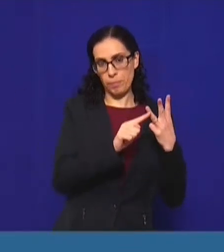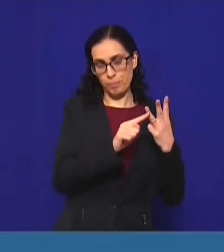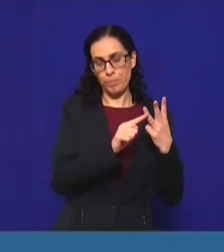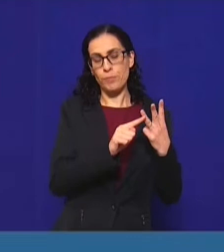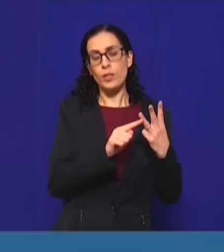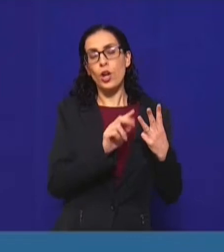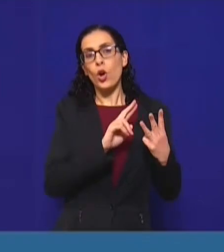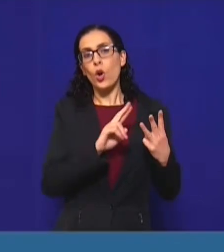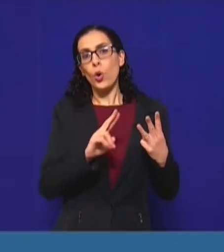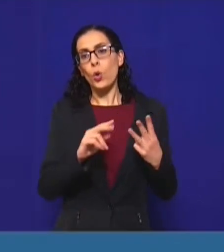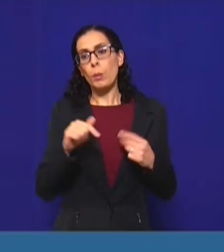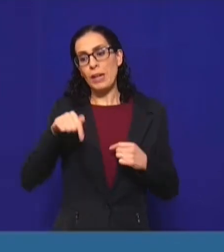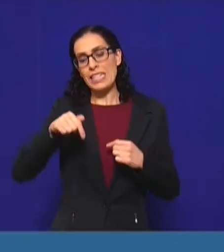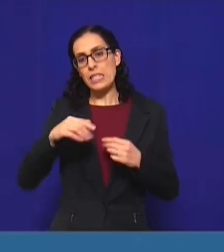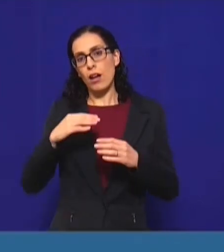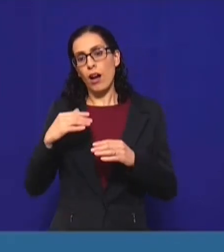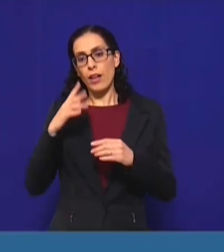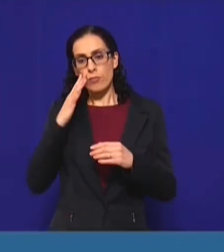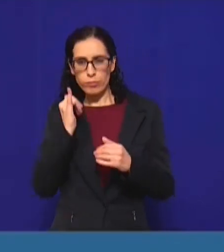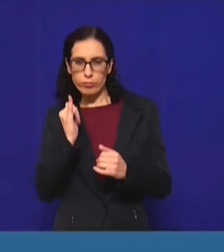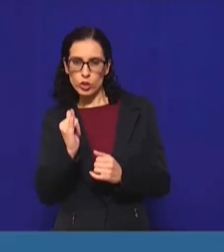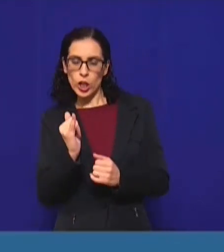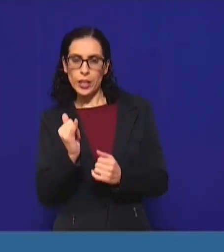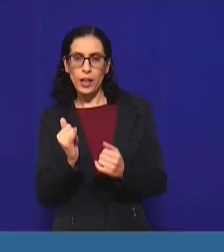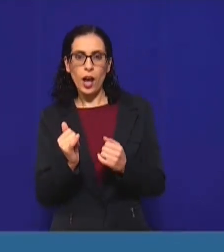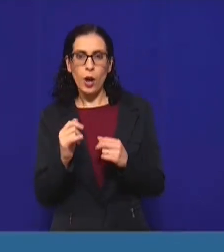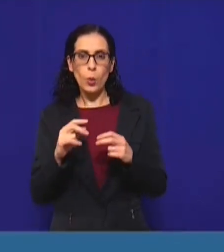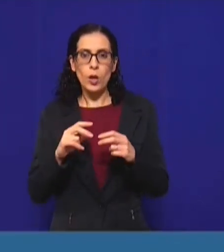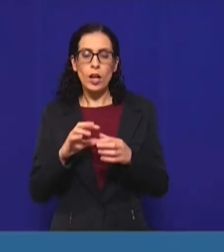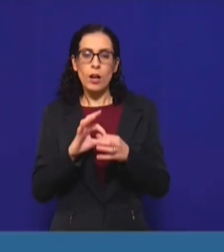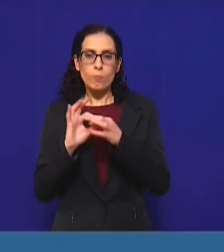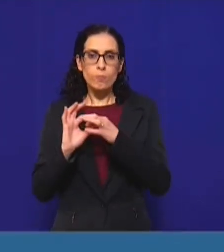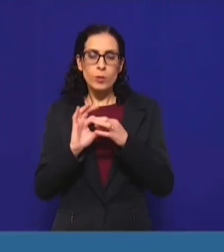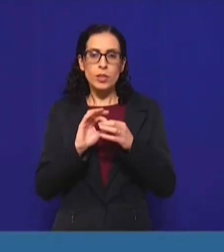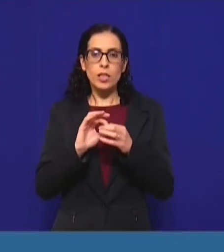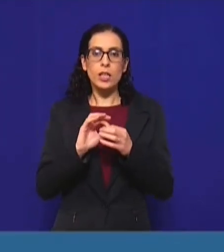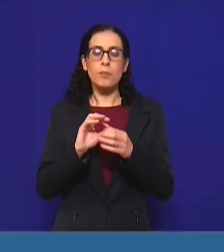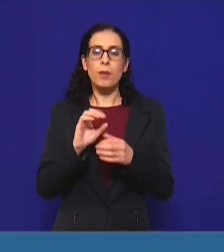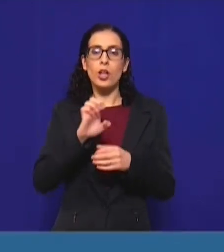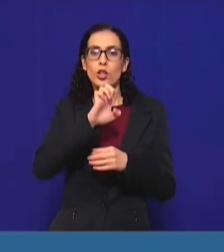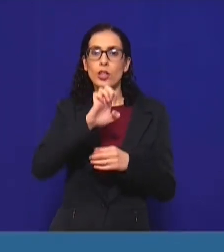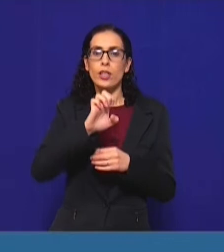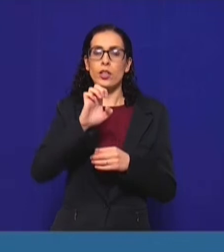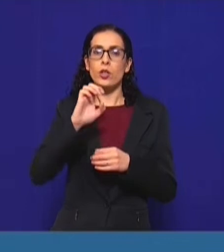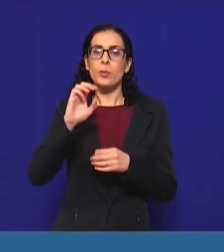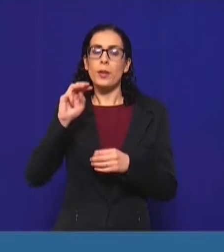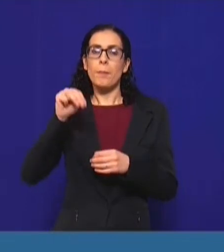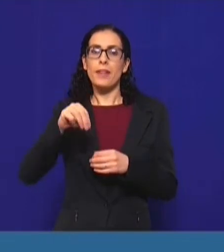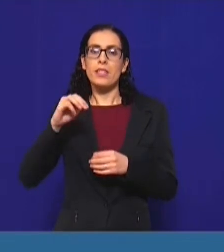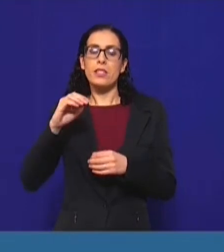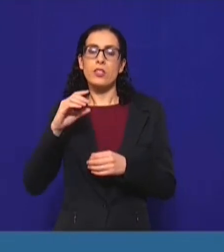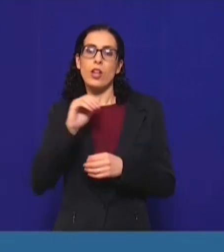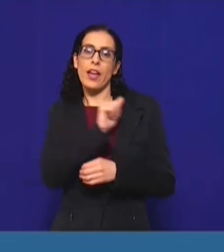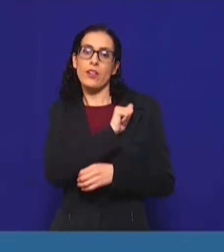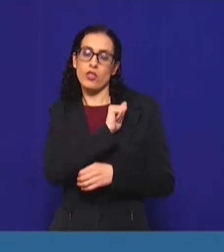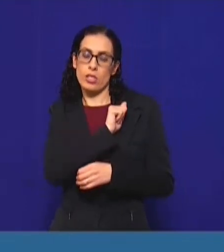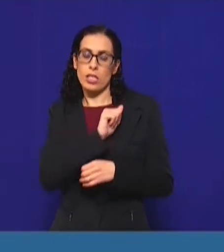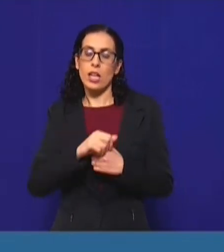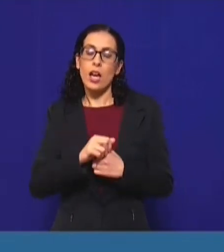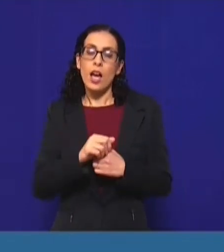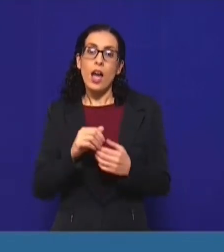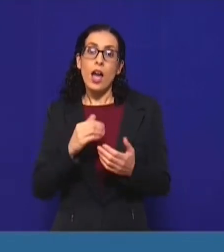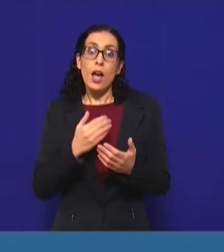bħalissa għaddejjin ukoll evalwazzjonijiet mal-European Medicines Agency tal-vaccine oħra li